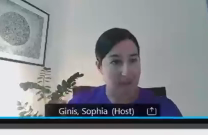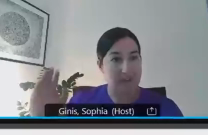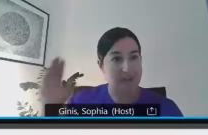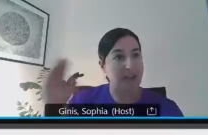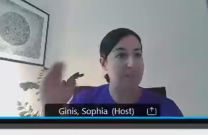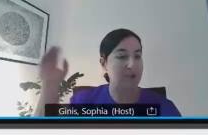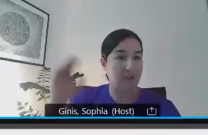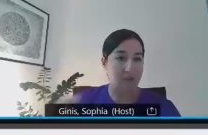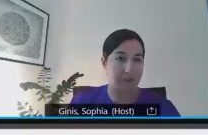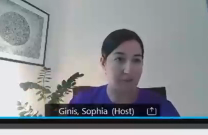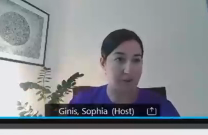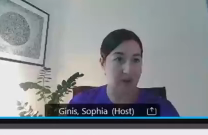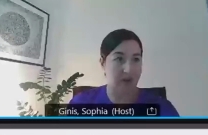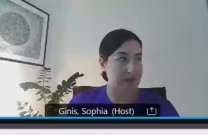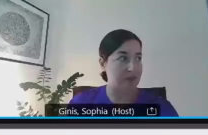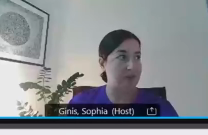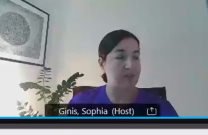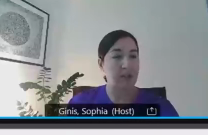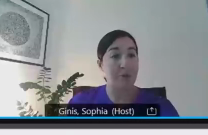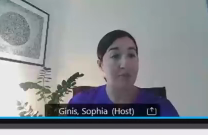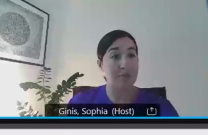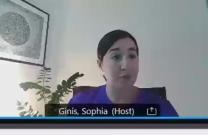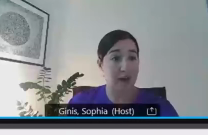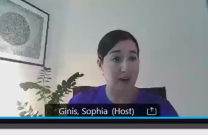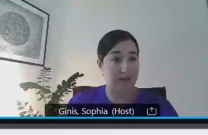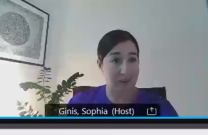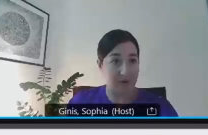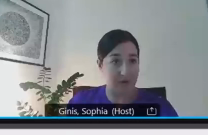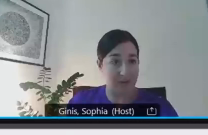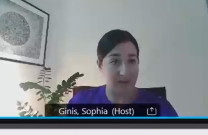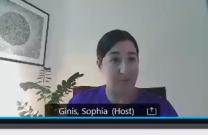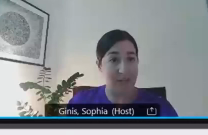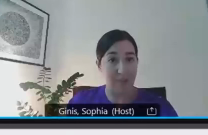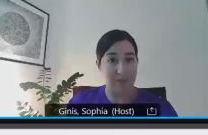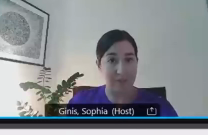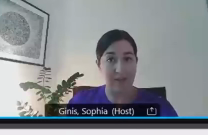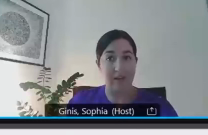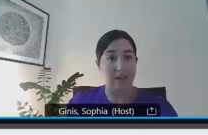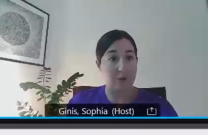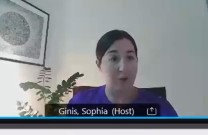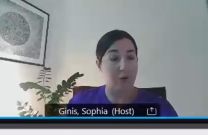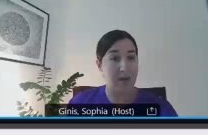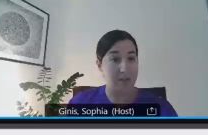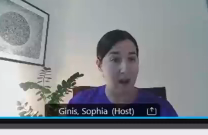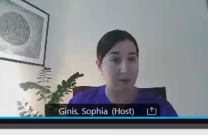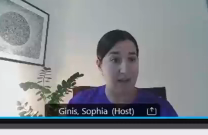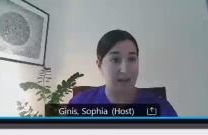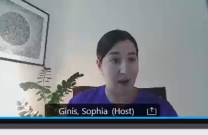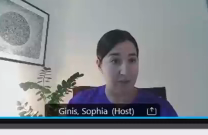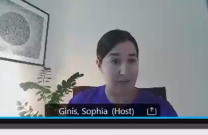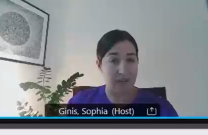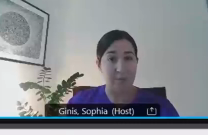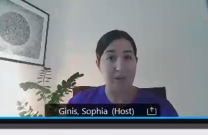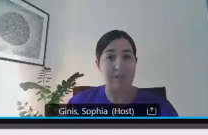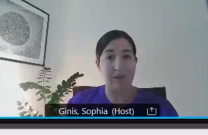We had the previous alignment with with our stations, but we have these new areas, especially in the Minneapolis community with West Broadway